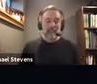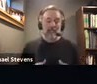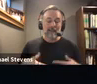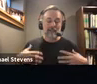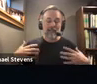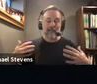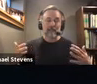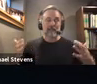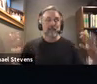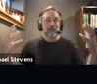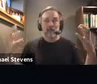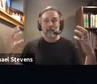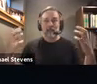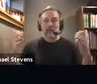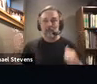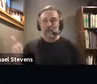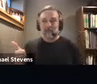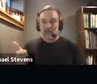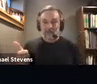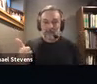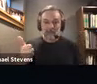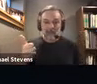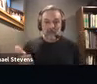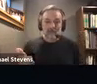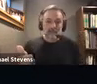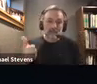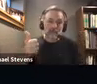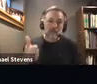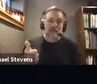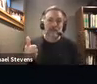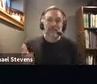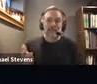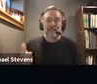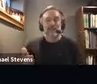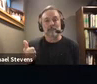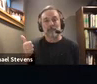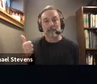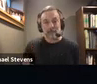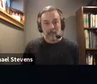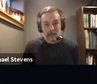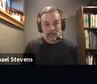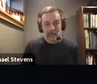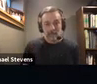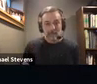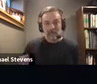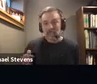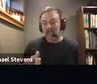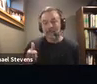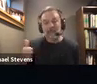Uh, you have, uh, first often a project being sent to a transcriber,